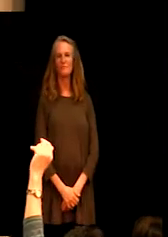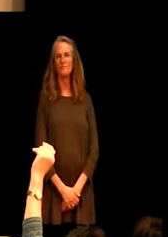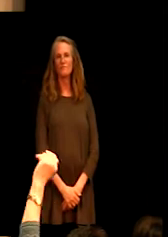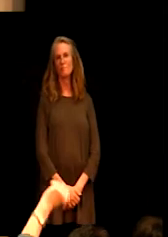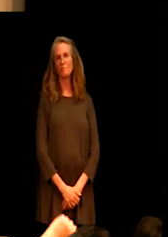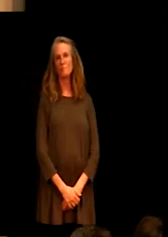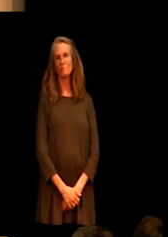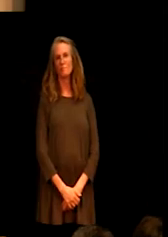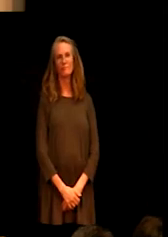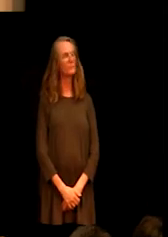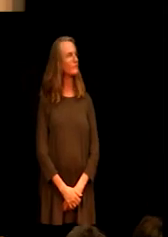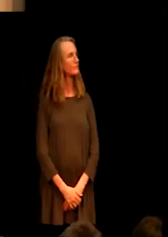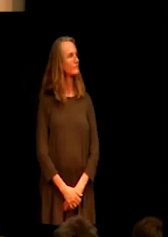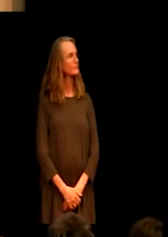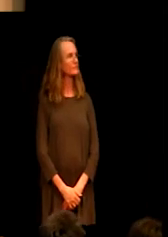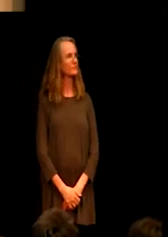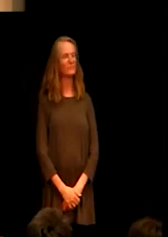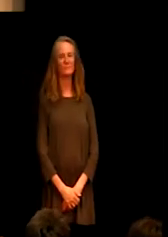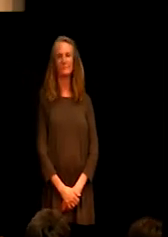Yeah.